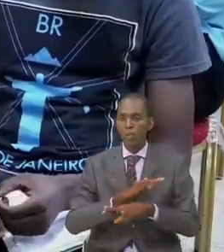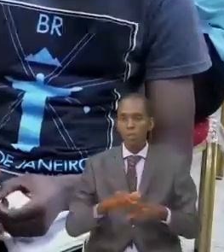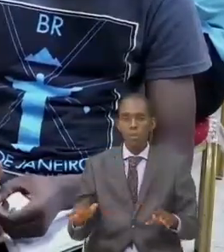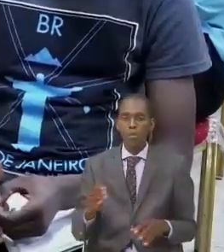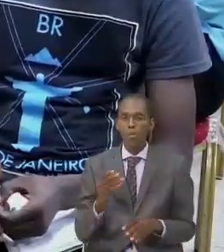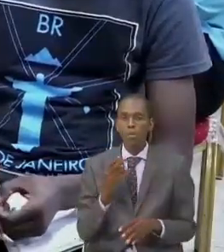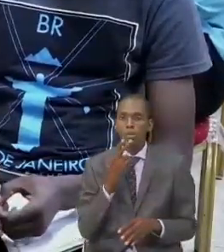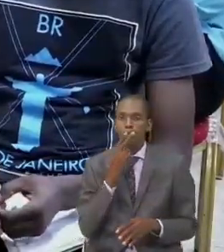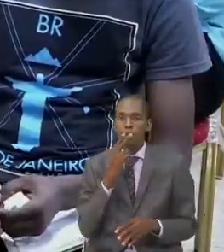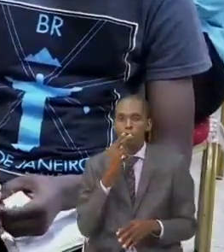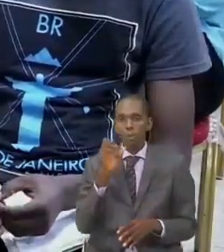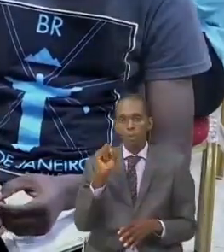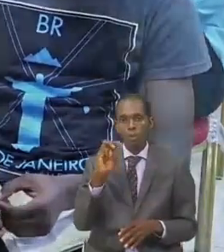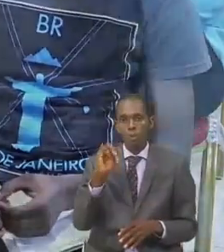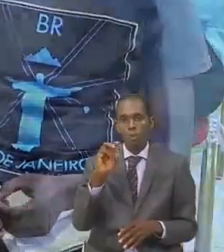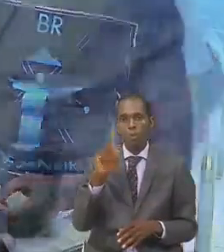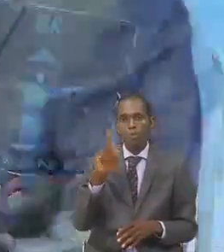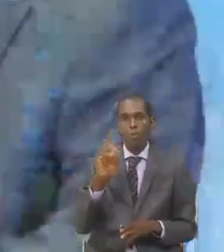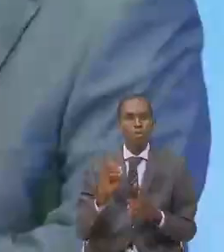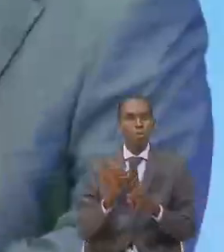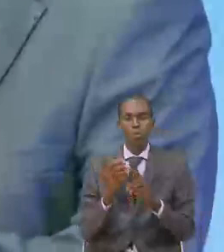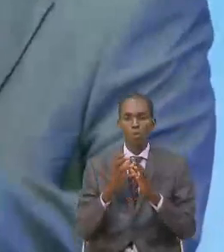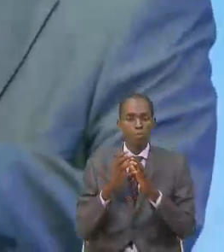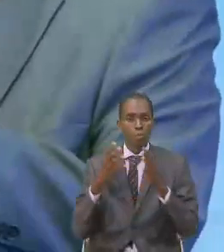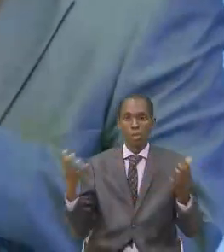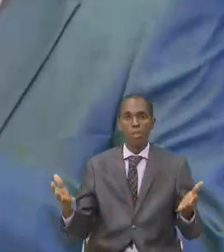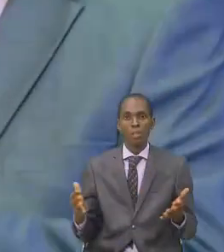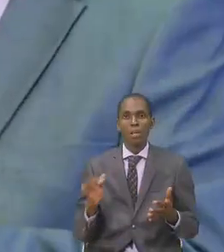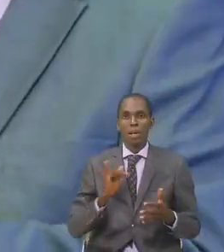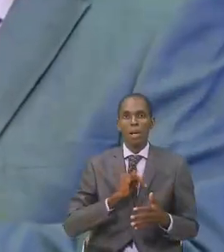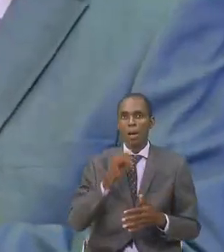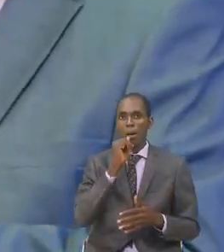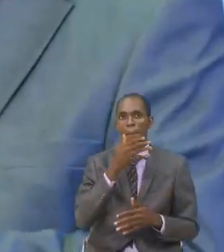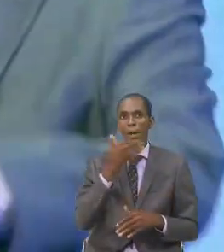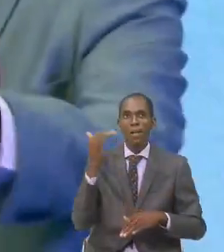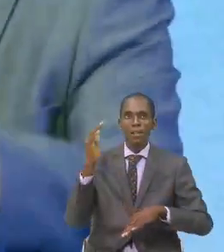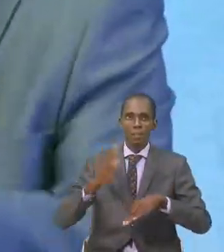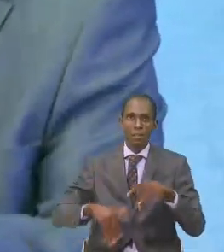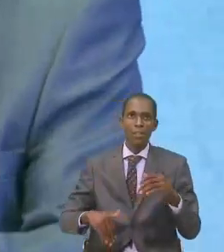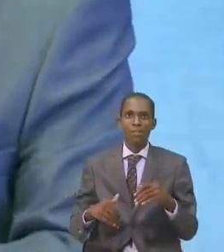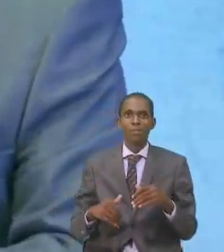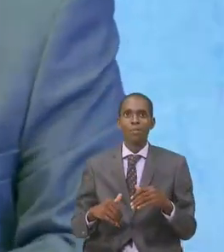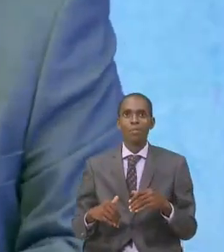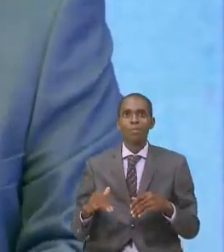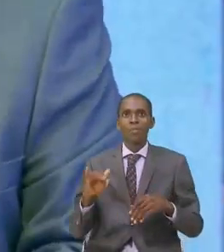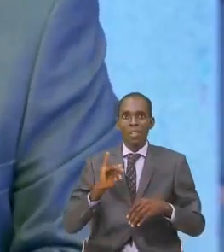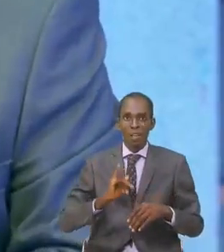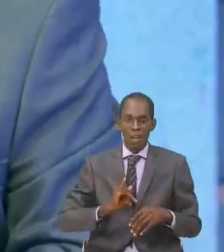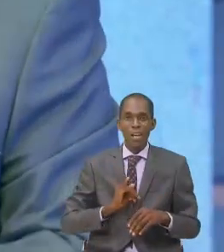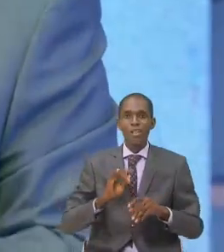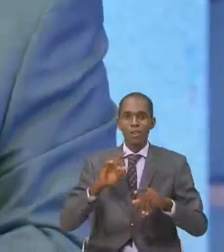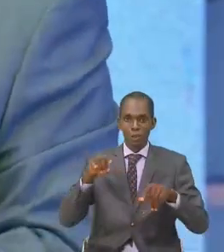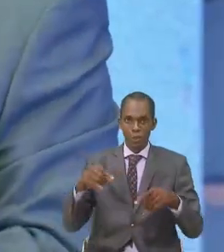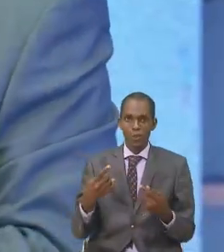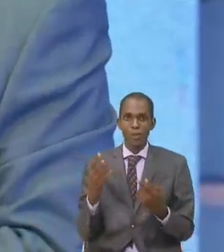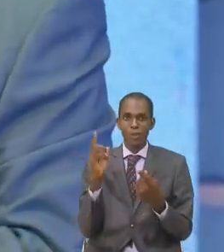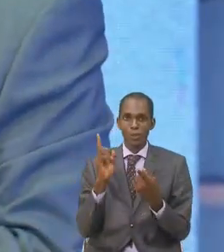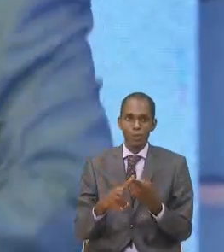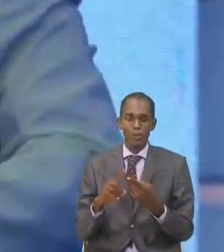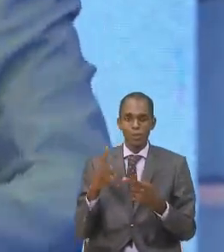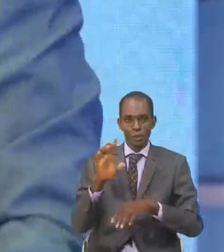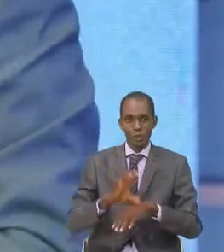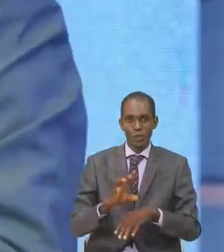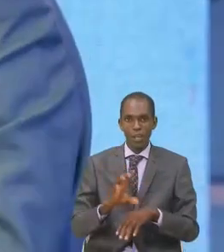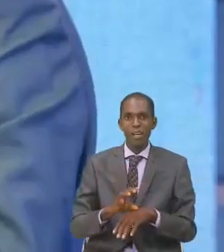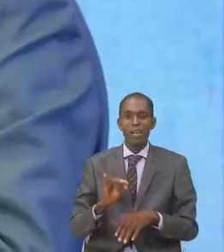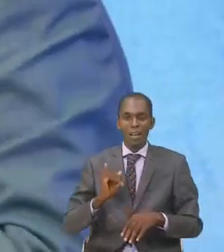wear. They say, I don't smoke too much, only a little. They say, I'm better than so and so.